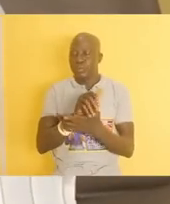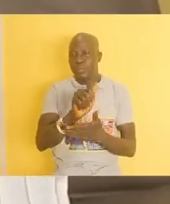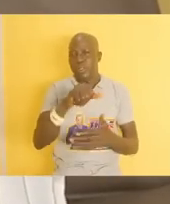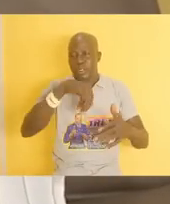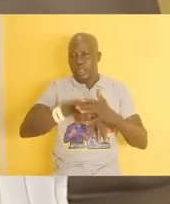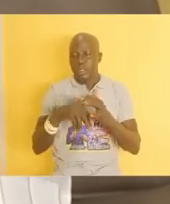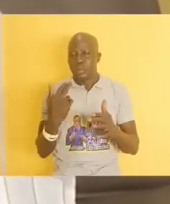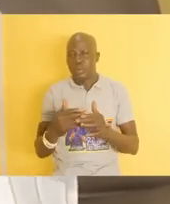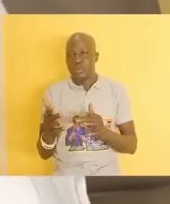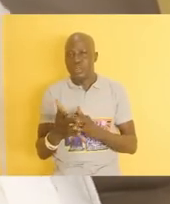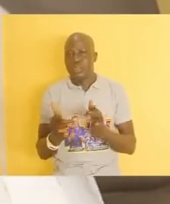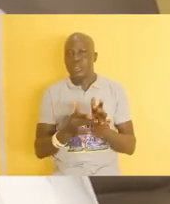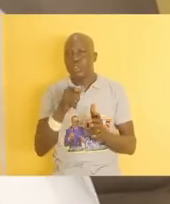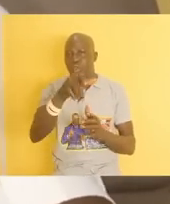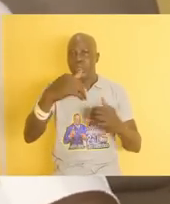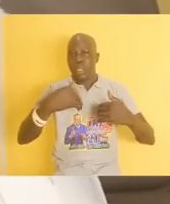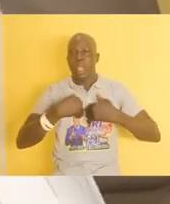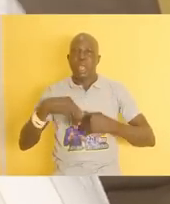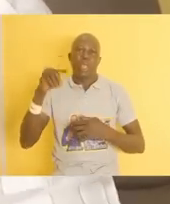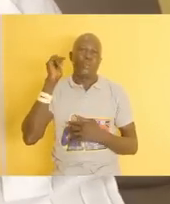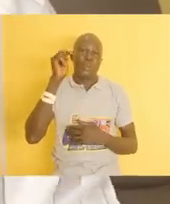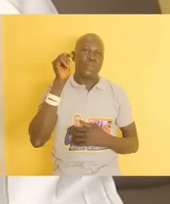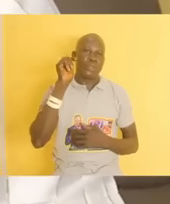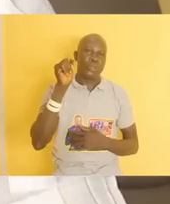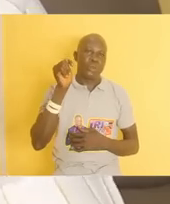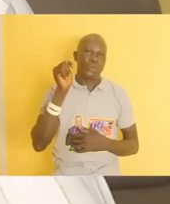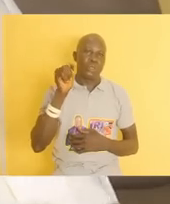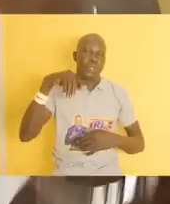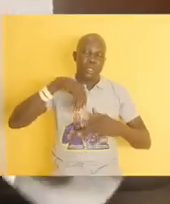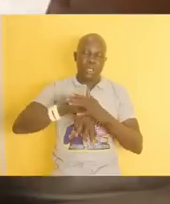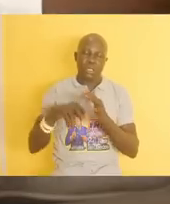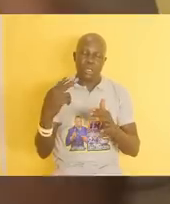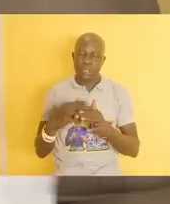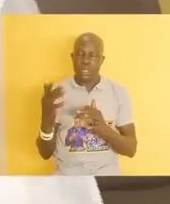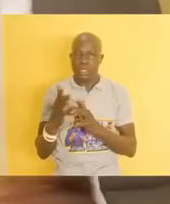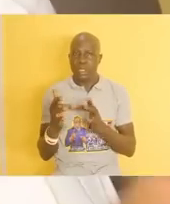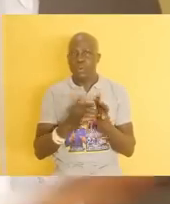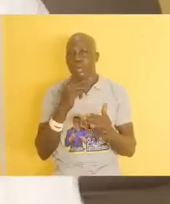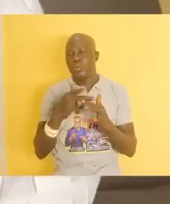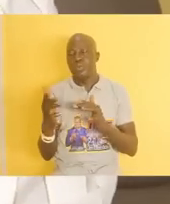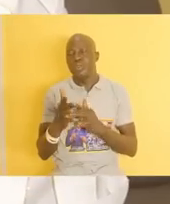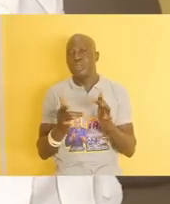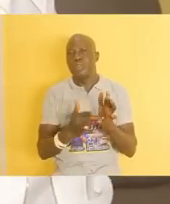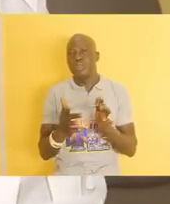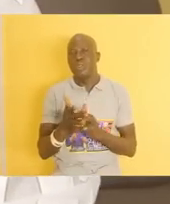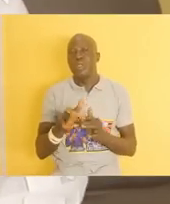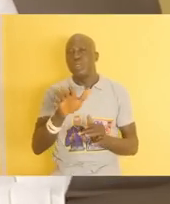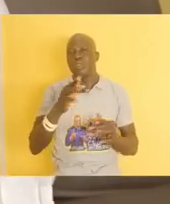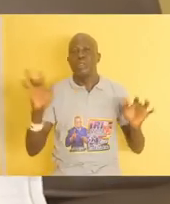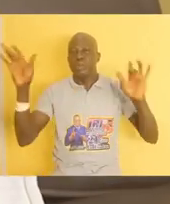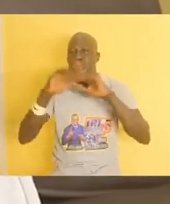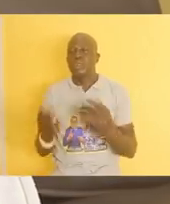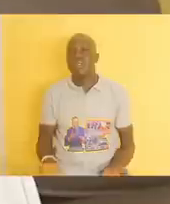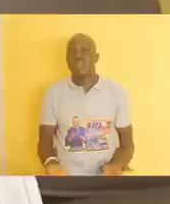ni oruko jesu o ma ni testimony la amen in the name of jesus amen anu gbe